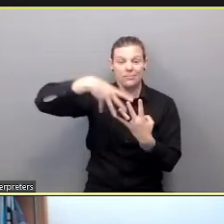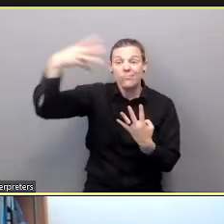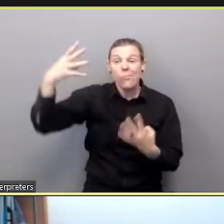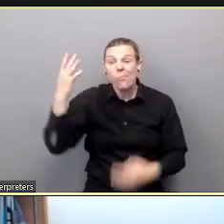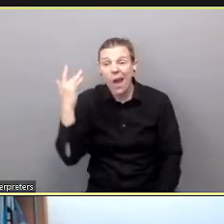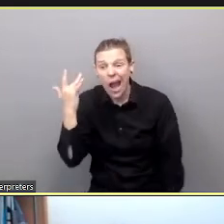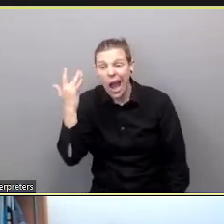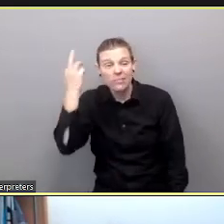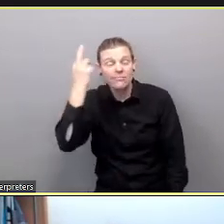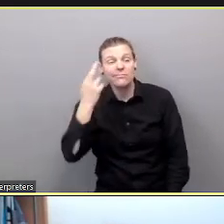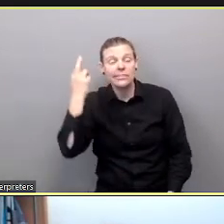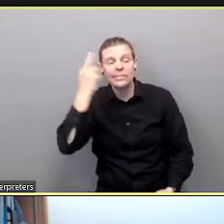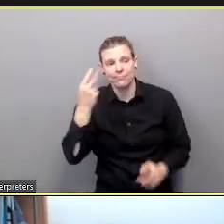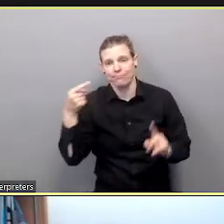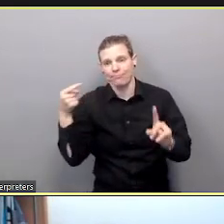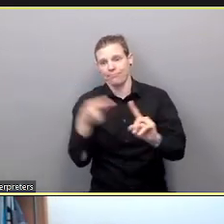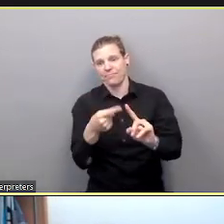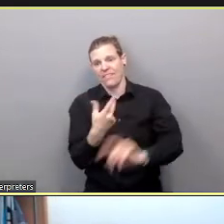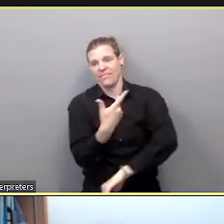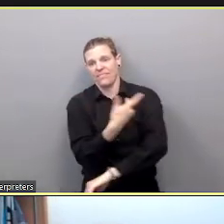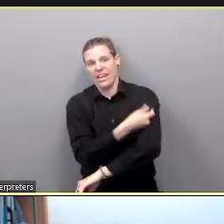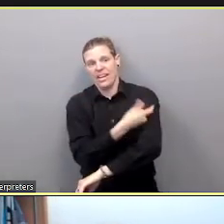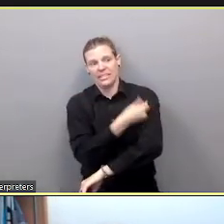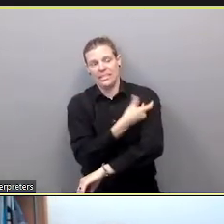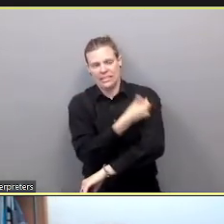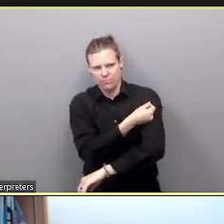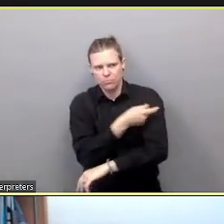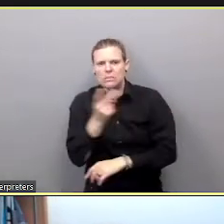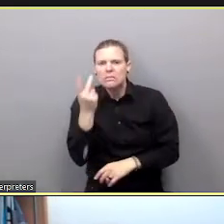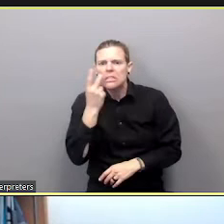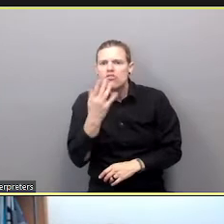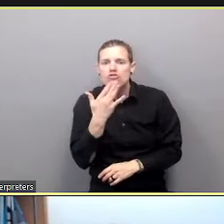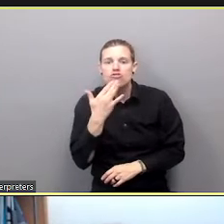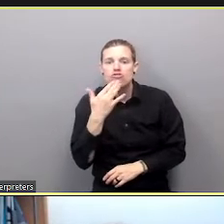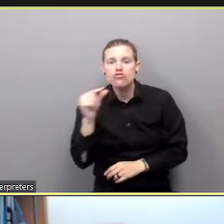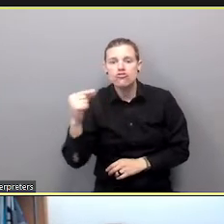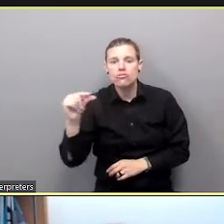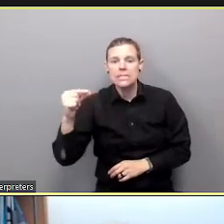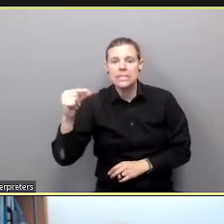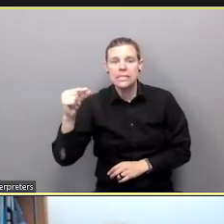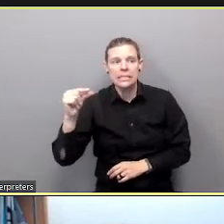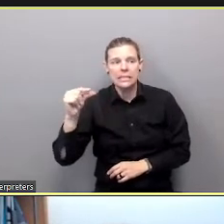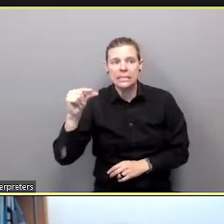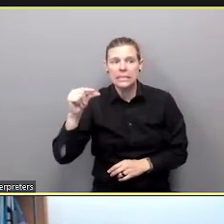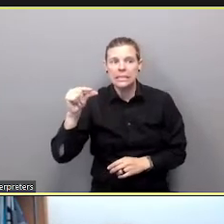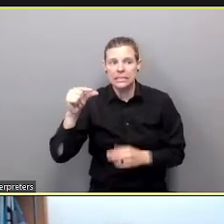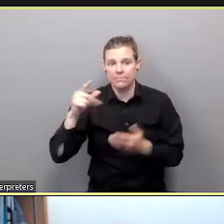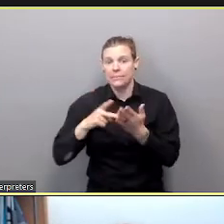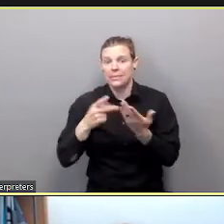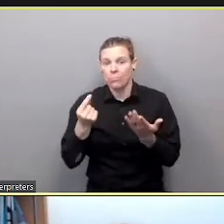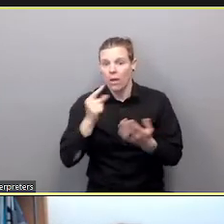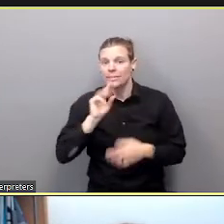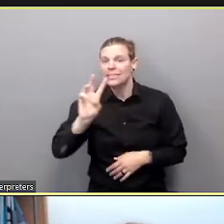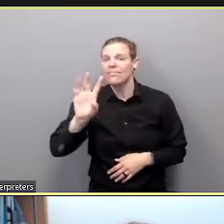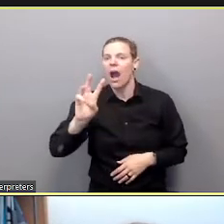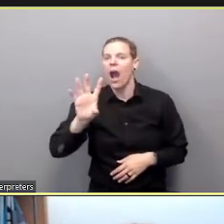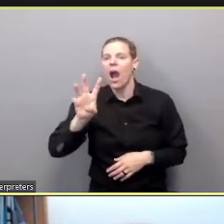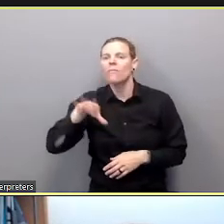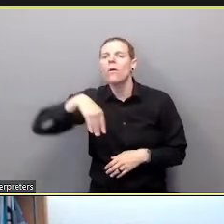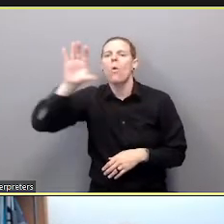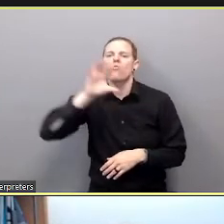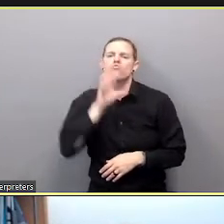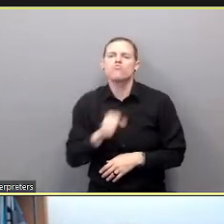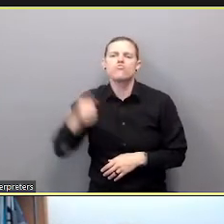vaccination coverage. So the green line are those 65 and over, and you can see how they also, along with everyone